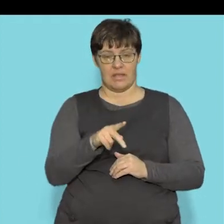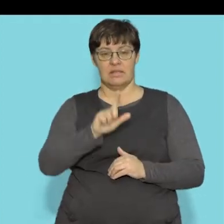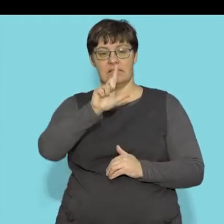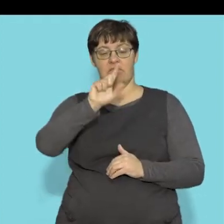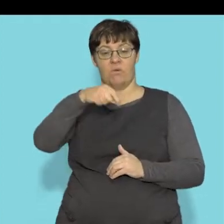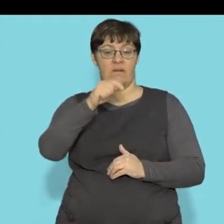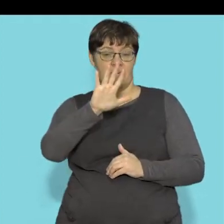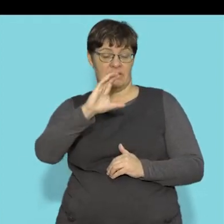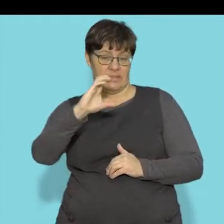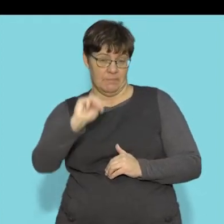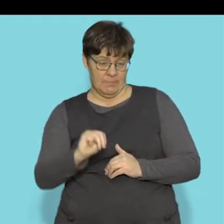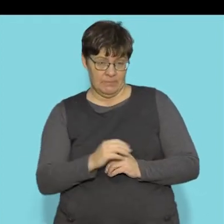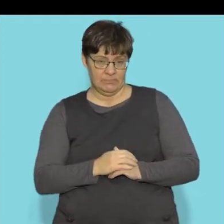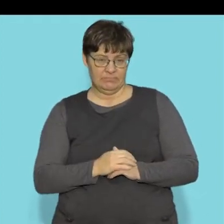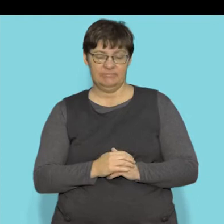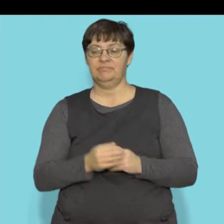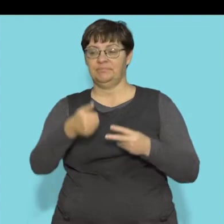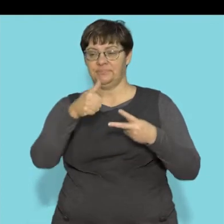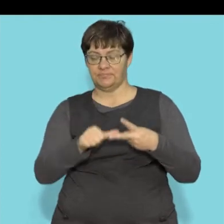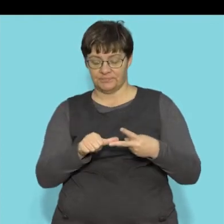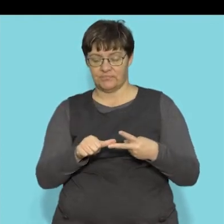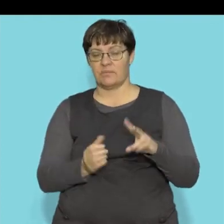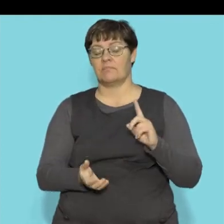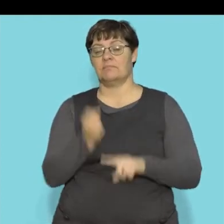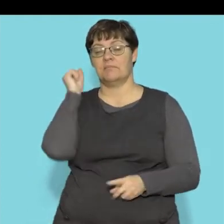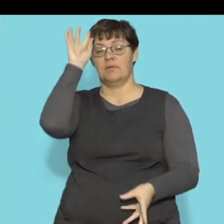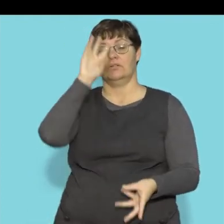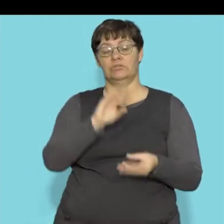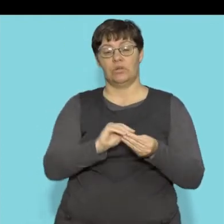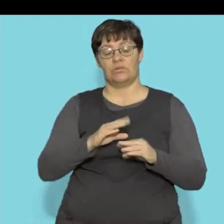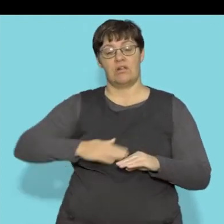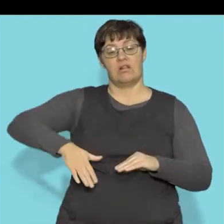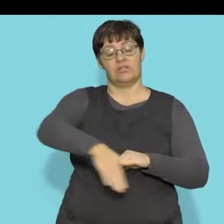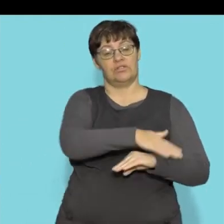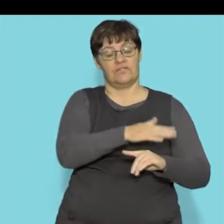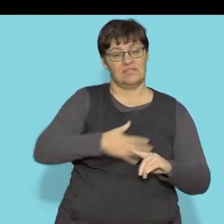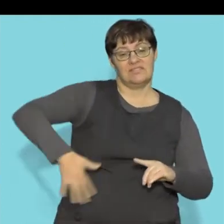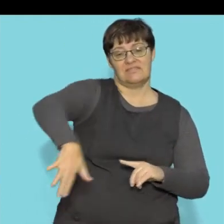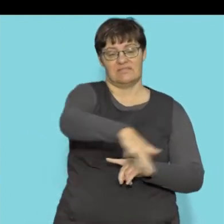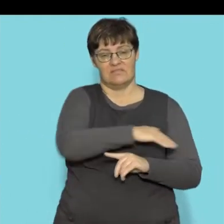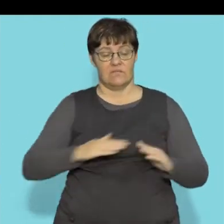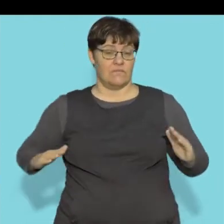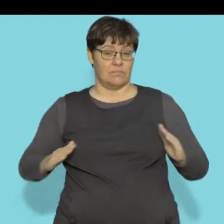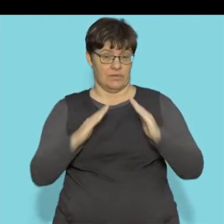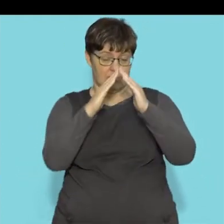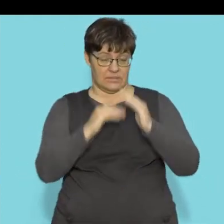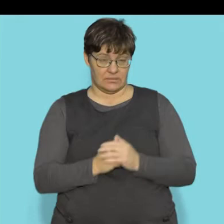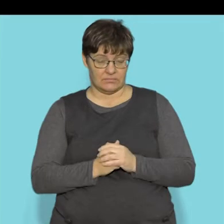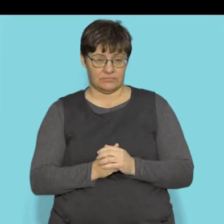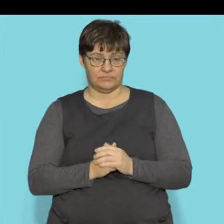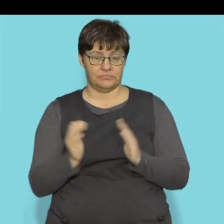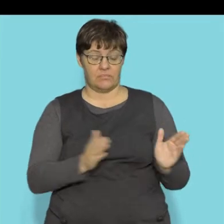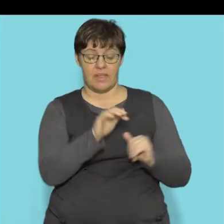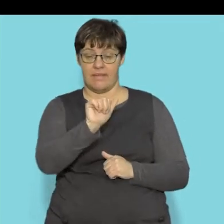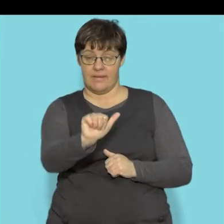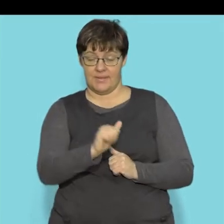is 7,5 centimeters. Then we're going to determine the total surface area of the pyramid. So let's go